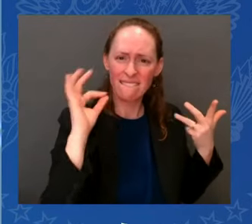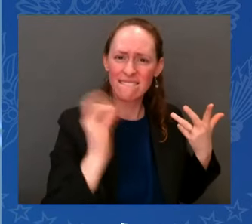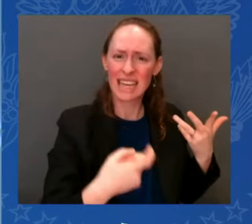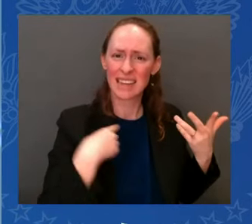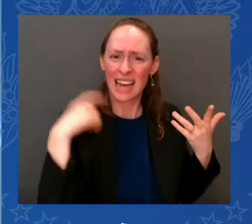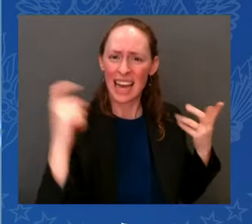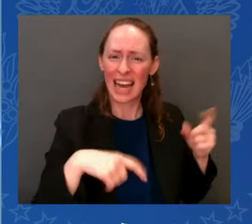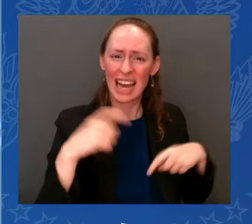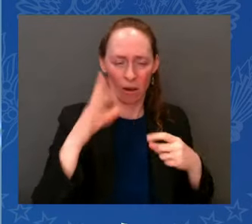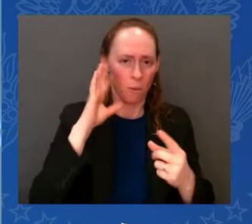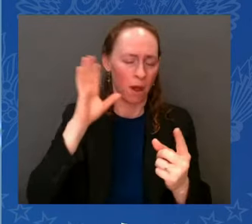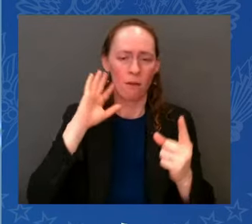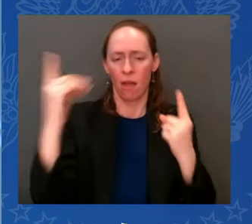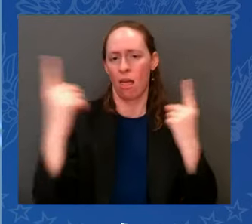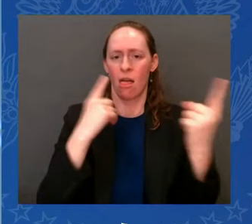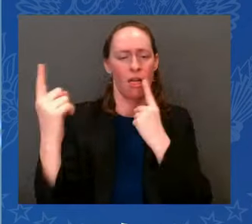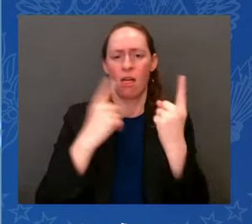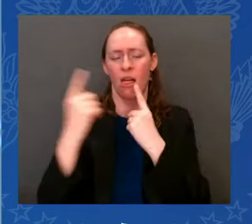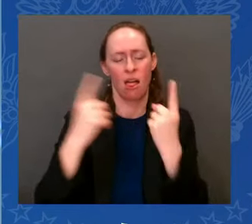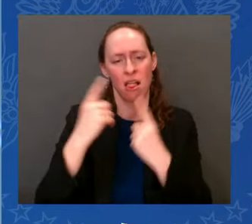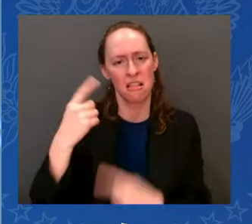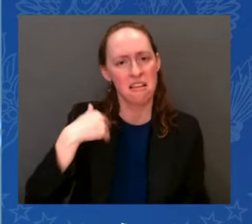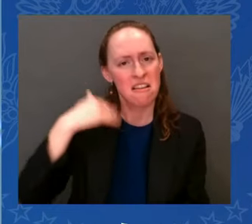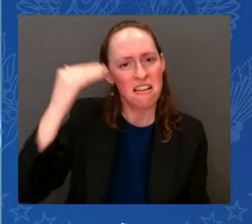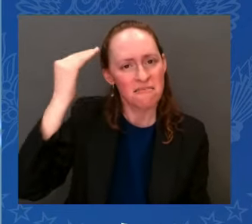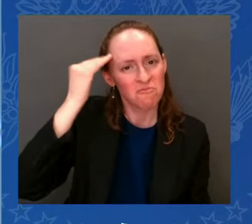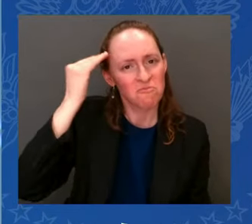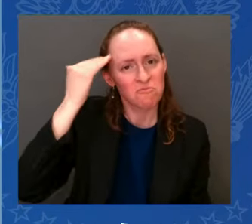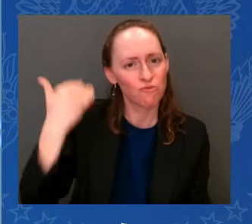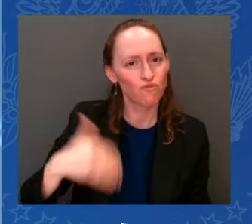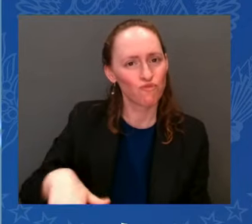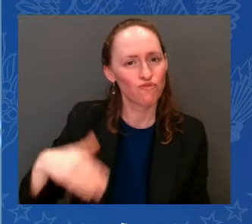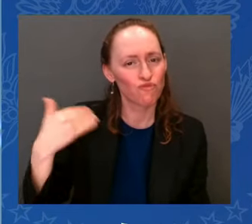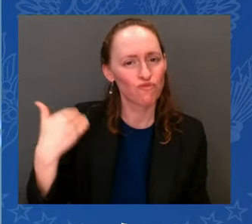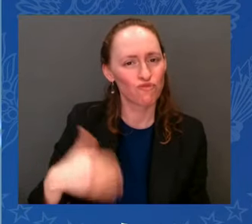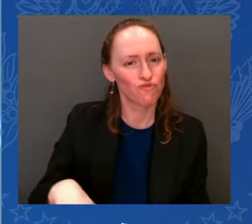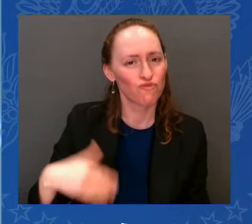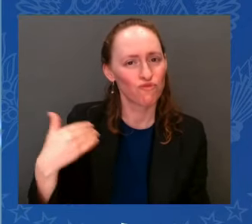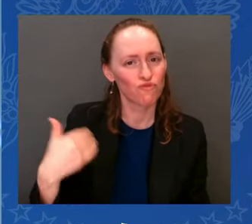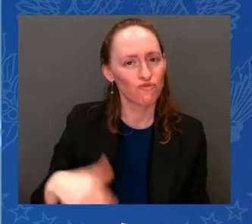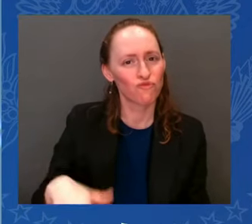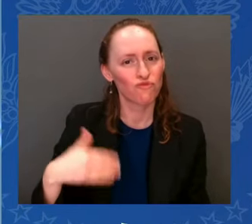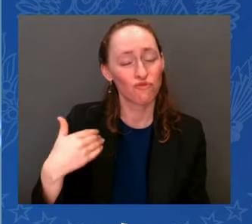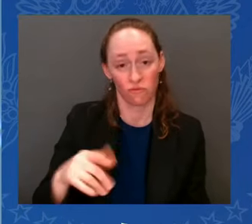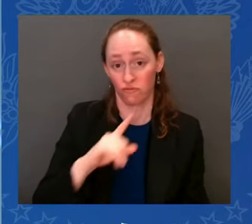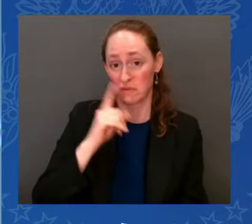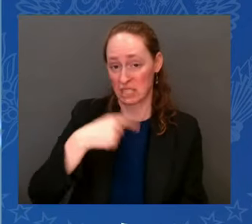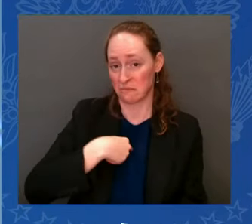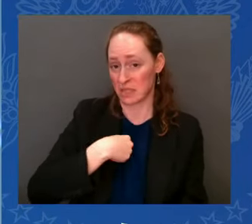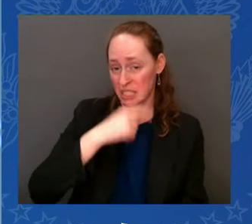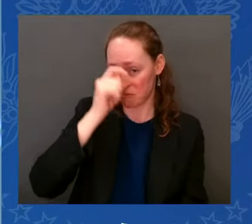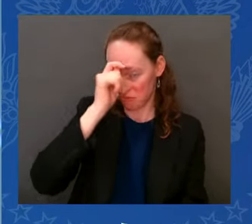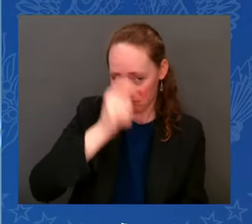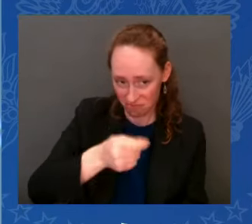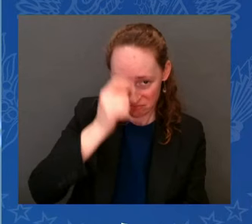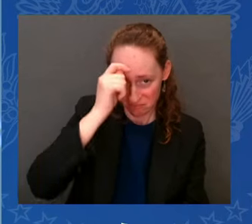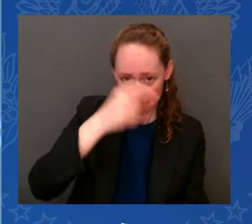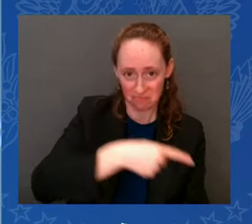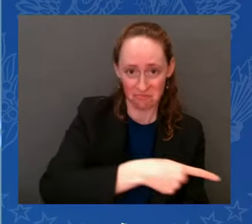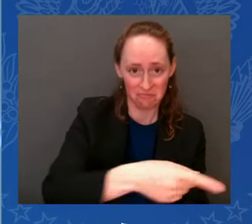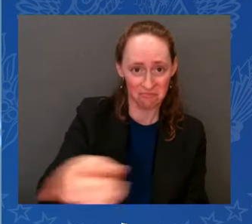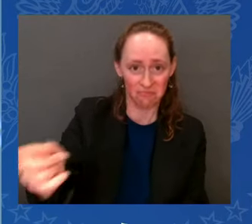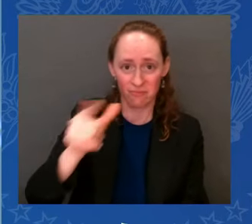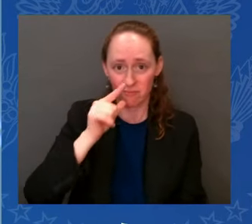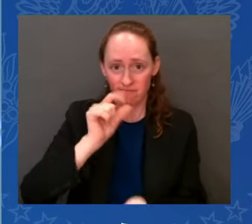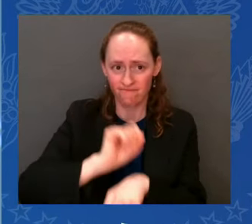You're the ones who make people make sure everything gets fixed. The libraries stay open late so kids can do their homework.